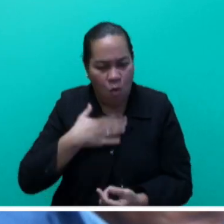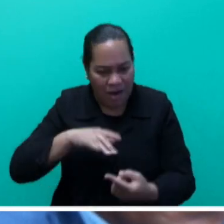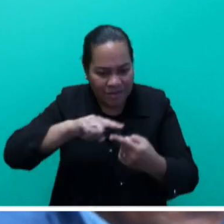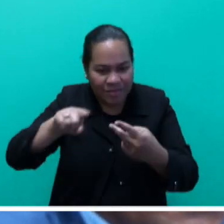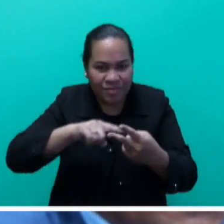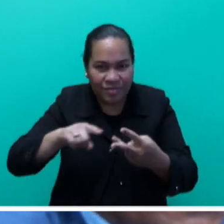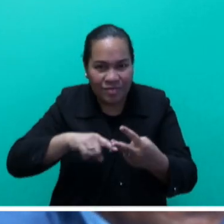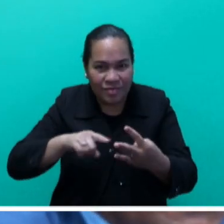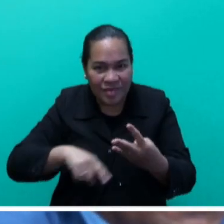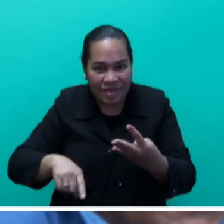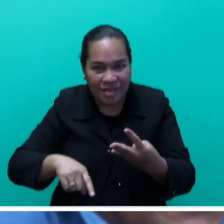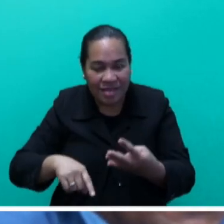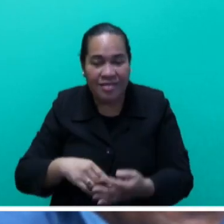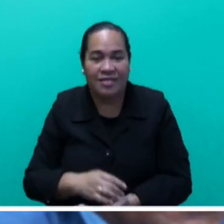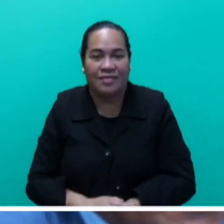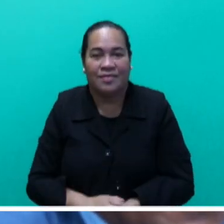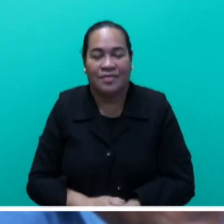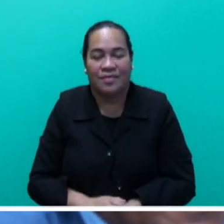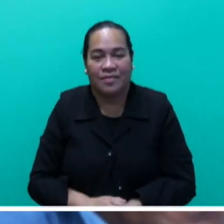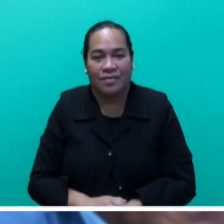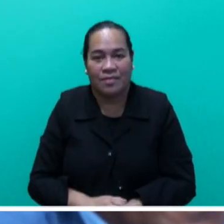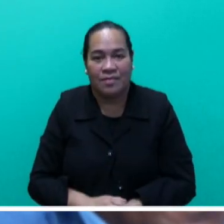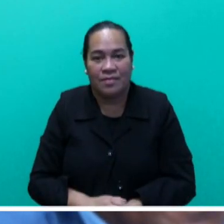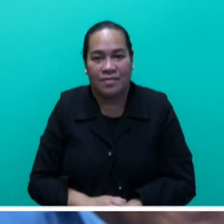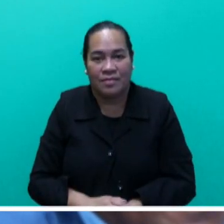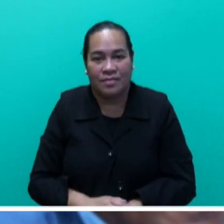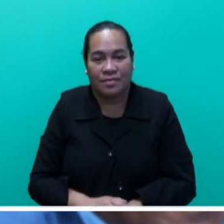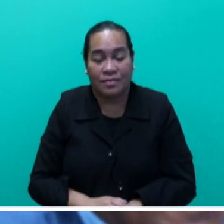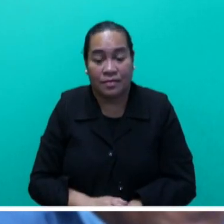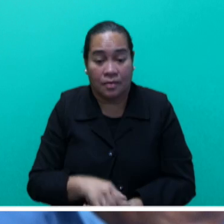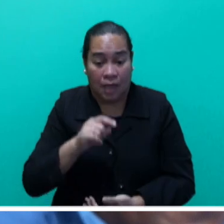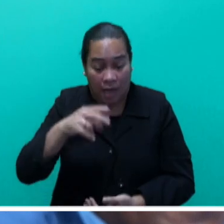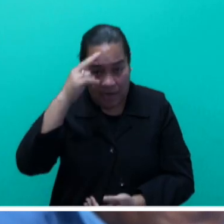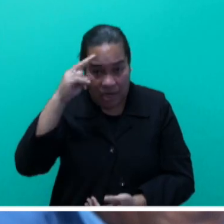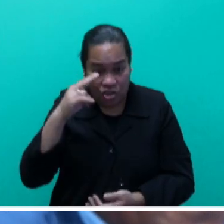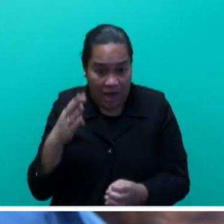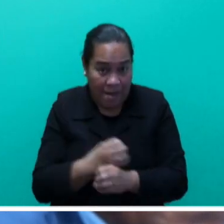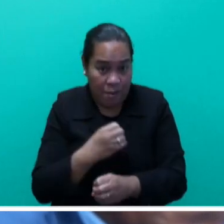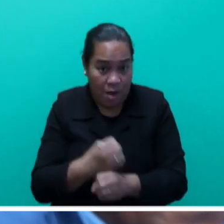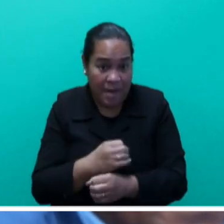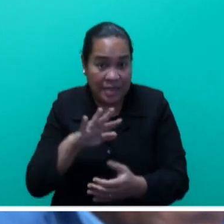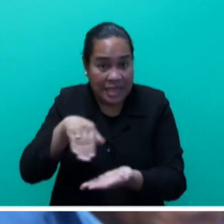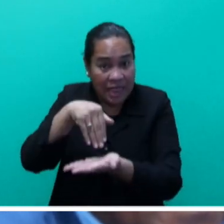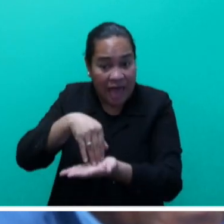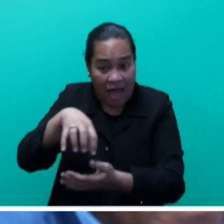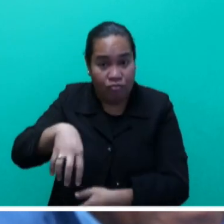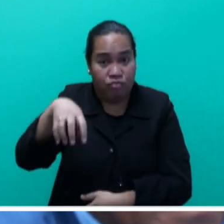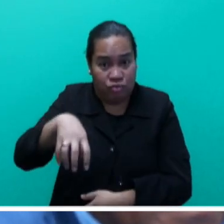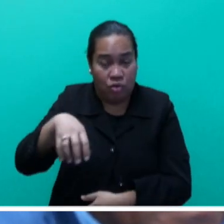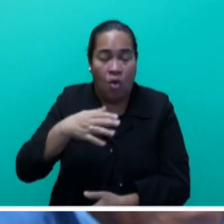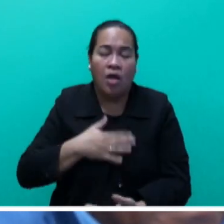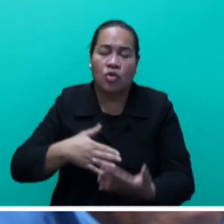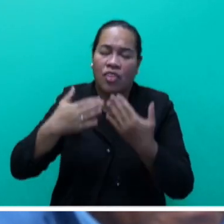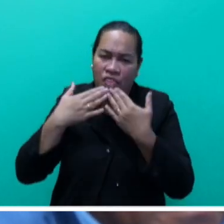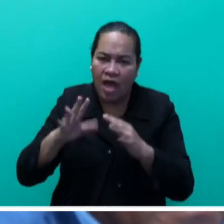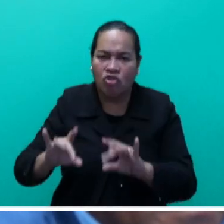some key initiatives supported by the budget. The National Employment Centre. Mr. Speaker, sir, we thank and acknowledge the